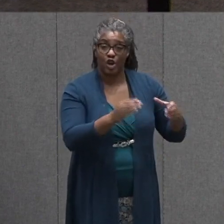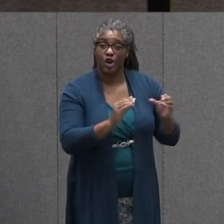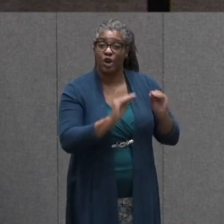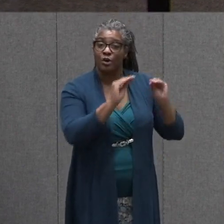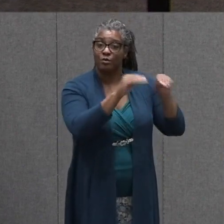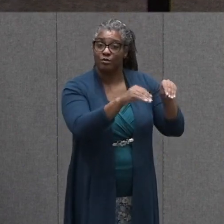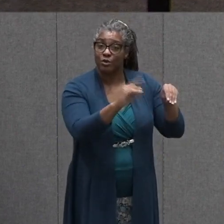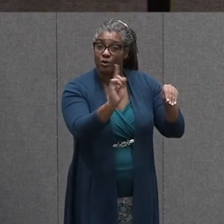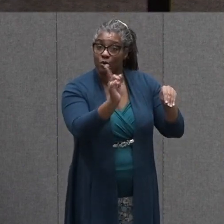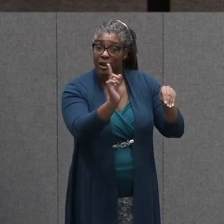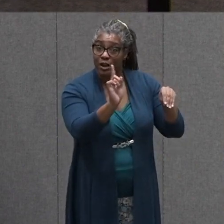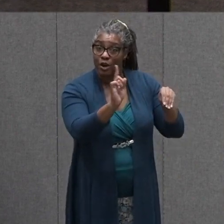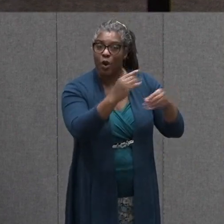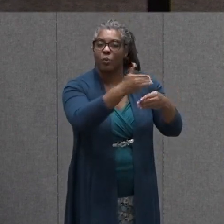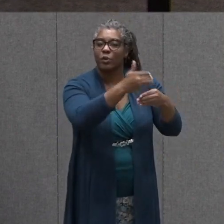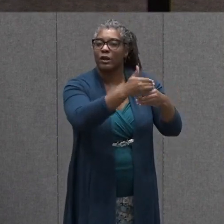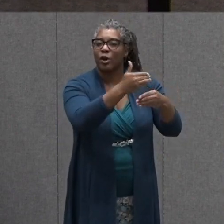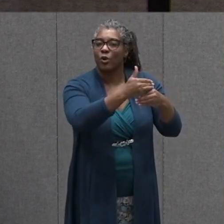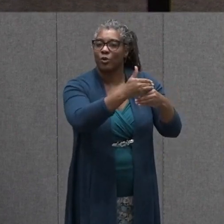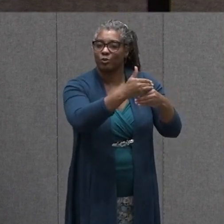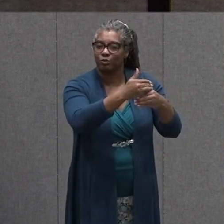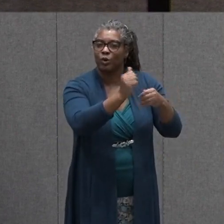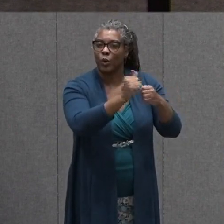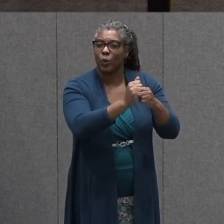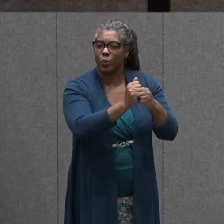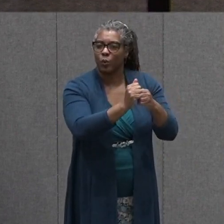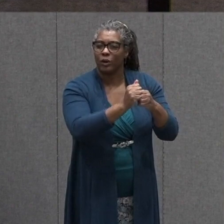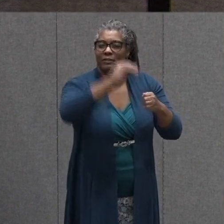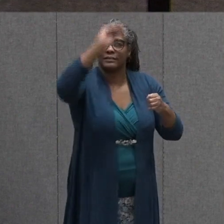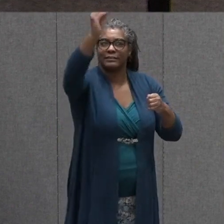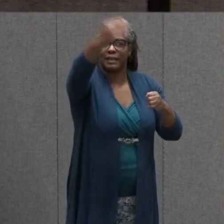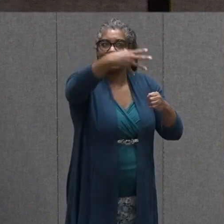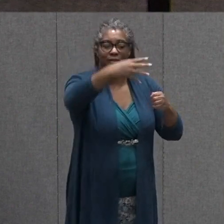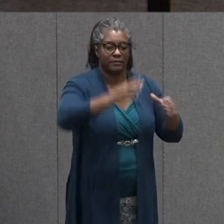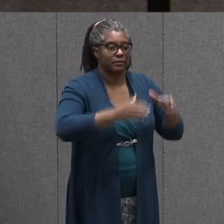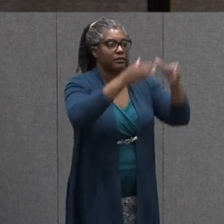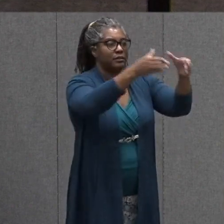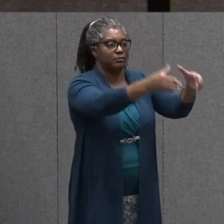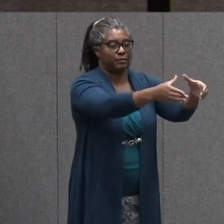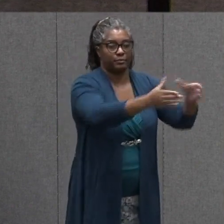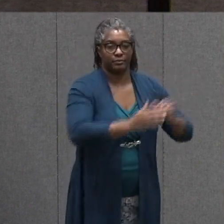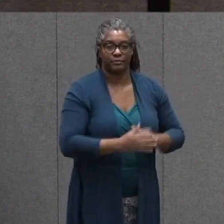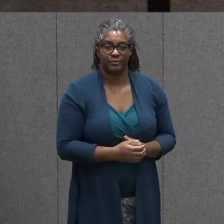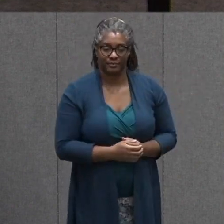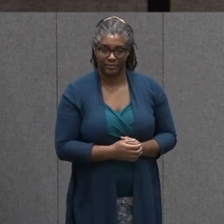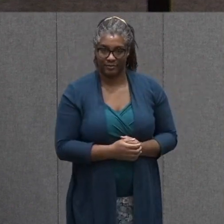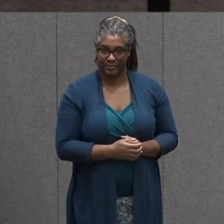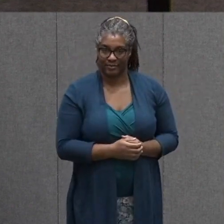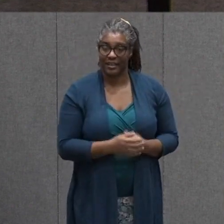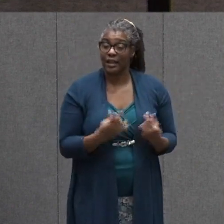Now the tiny seed is flying very low, but the wind pushes it on with the others.